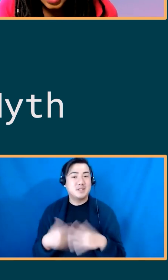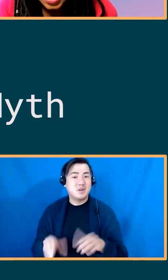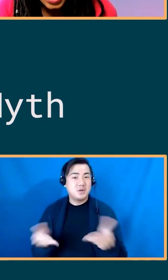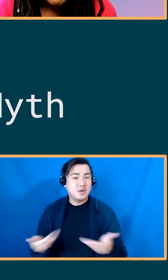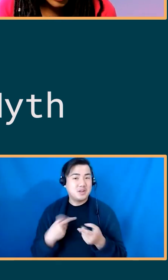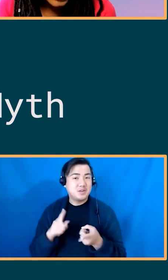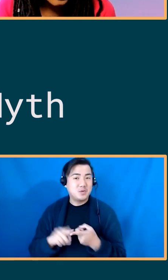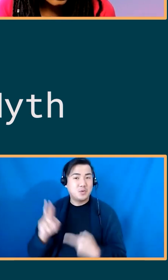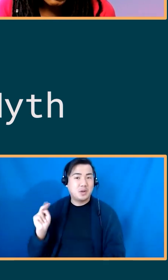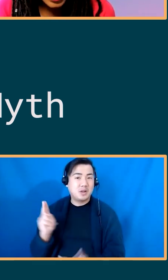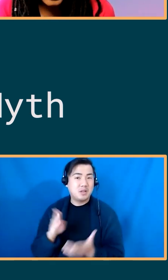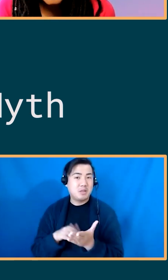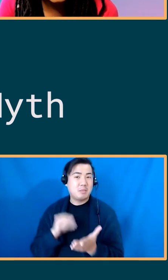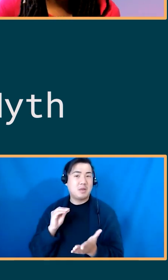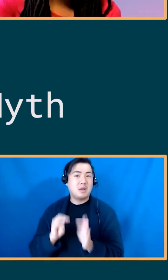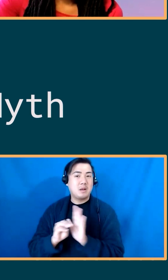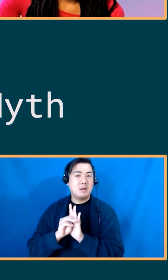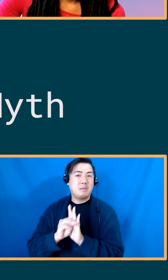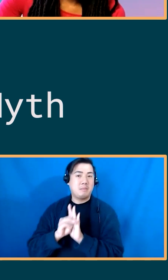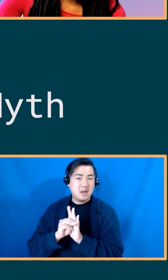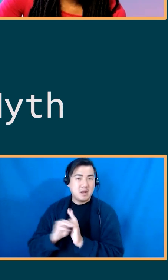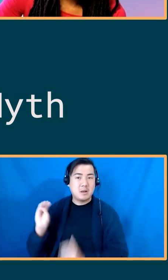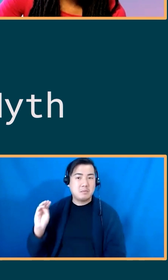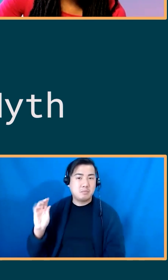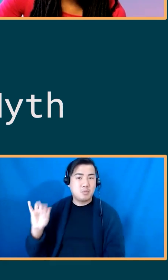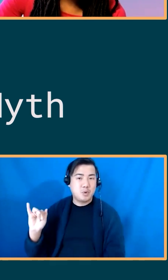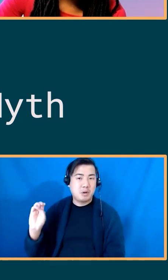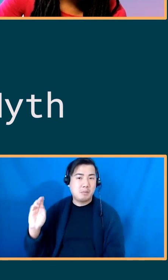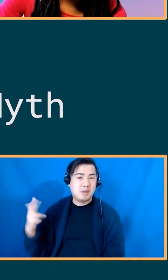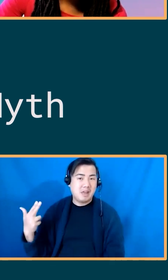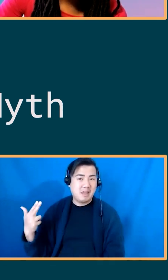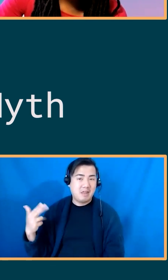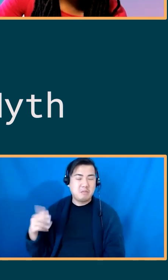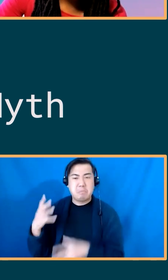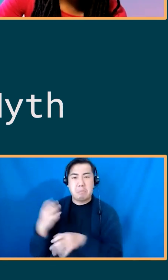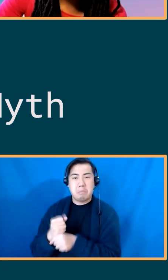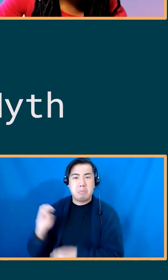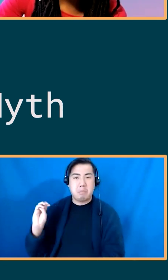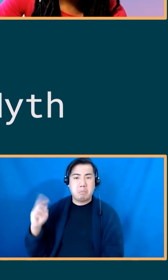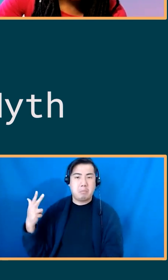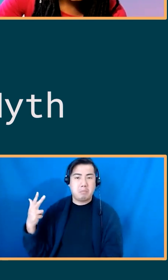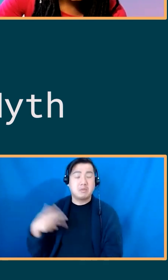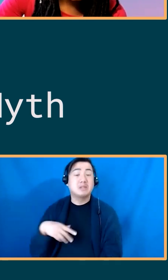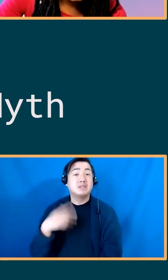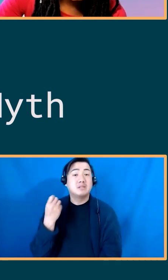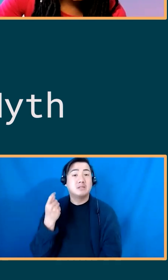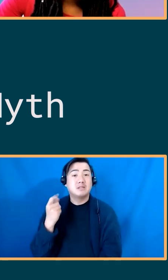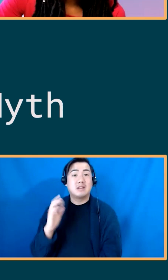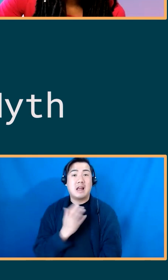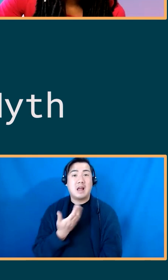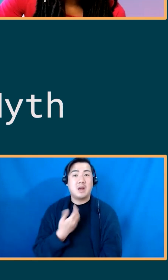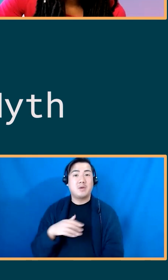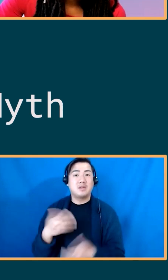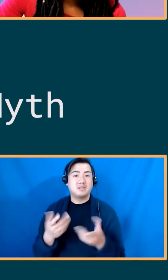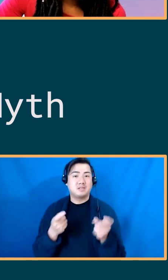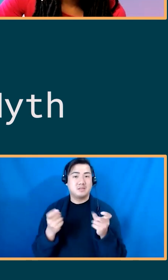Unlearning the Model Minority Myth. And as always, our producer, Laura K. V.